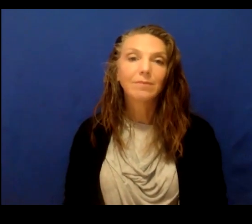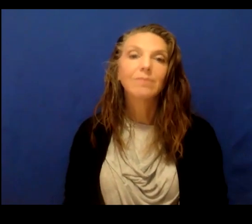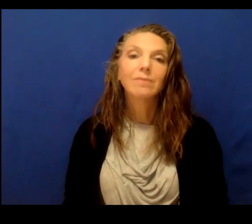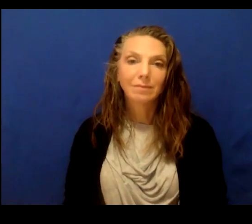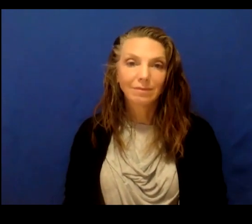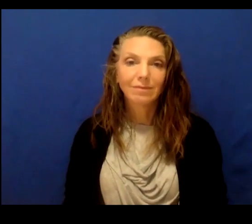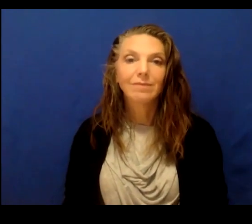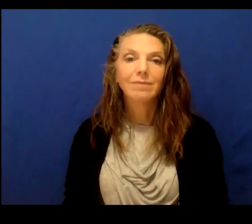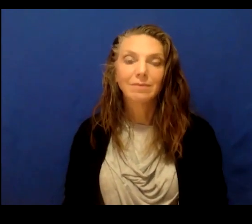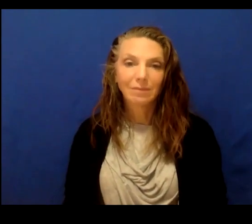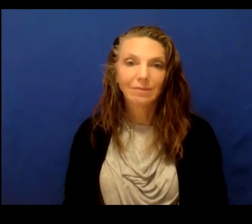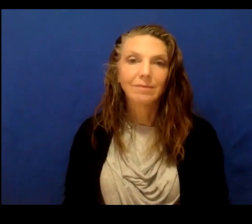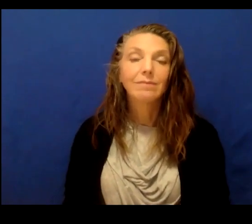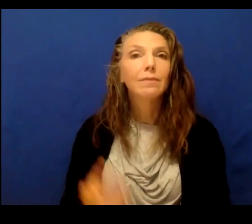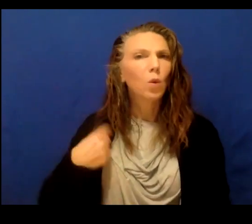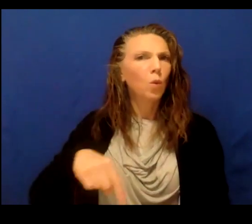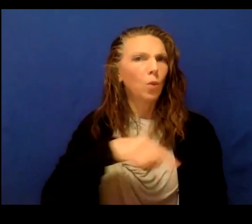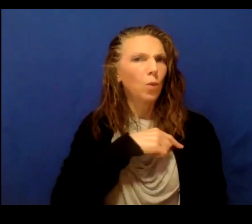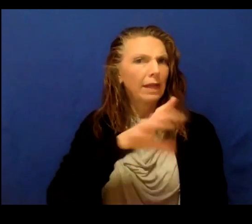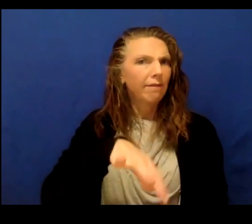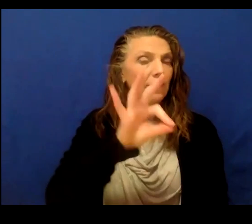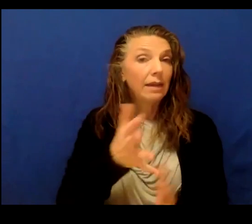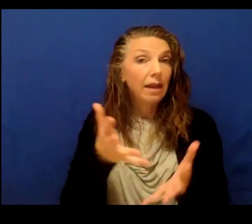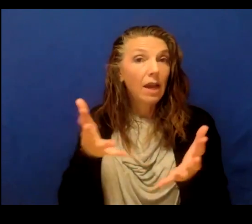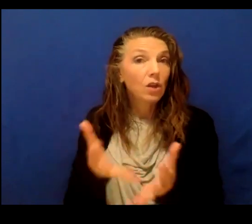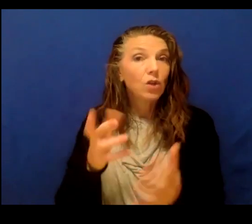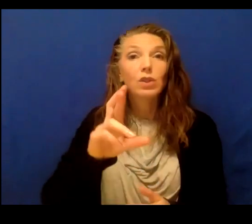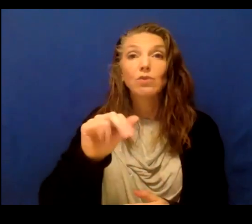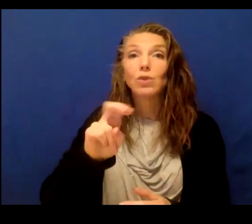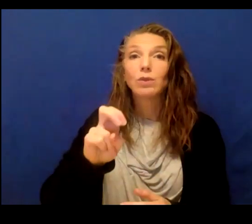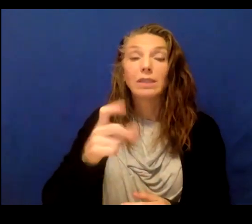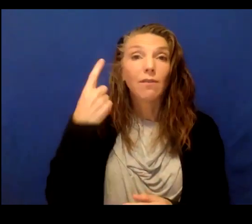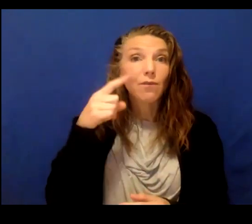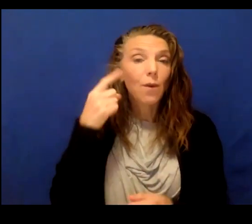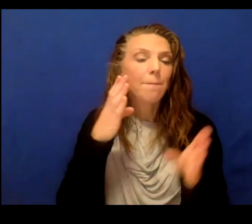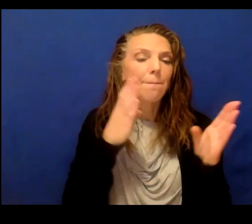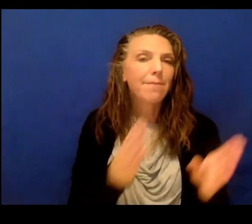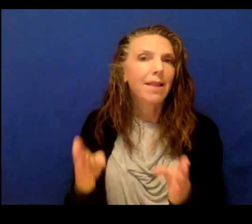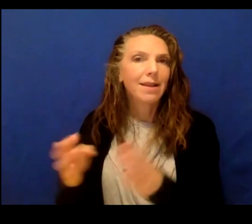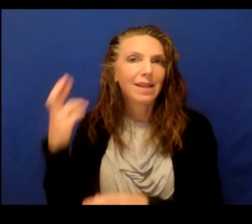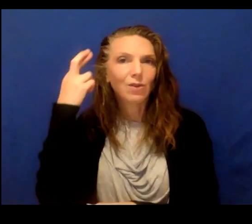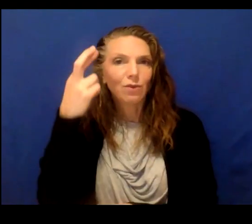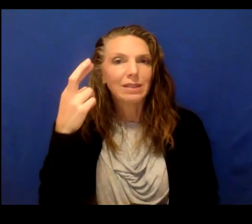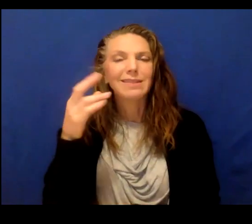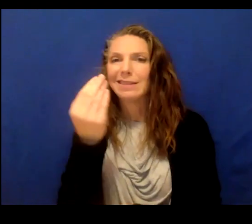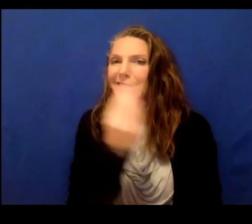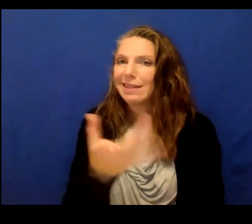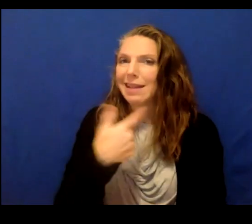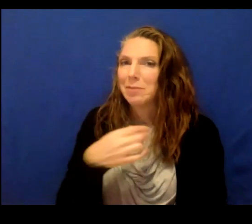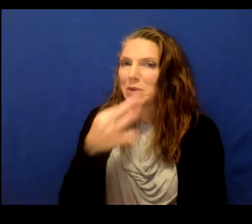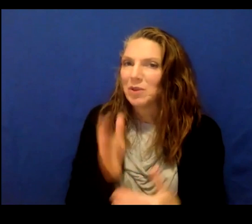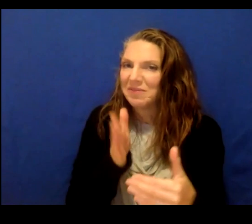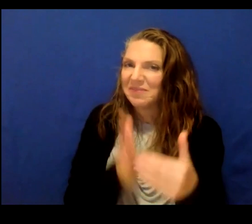do find and encourage routines for planning purposes as well. And I'm almost done, but I do